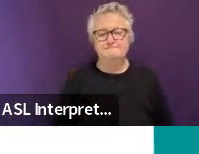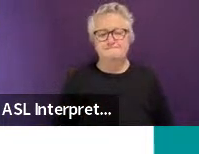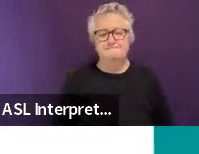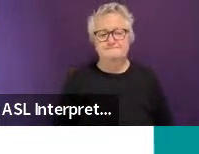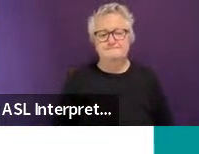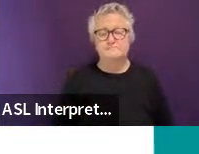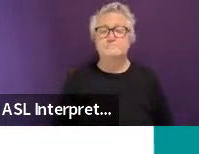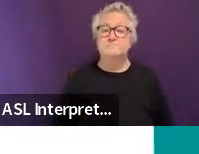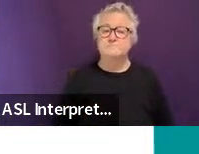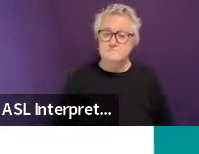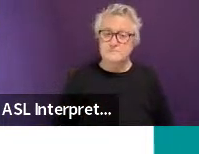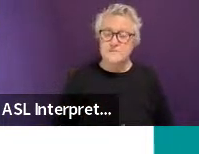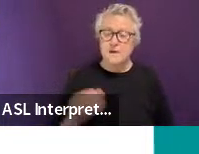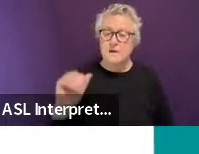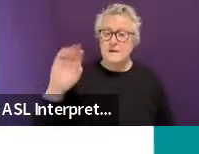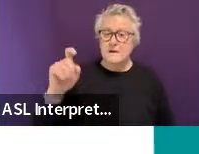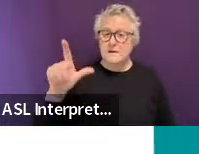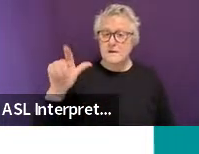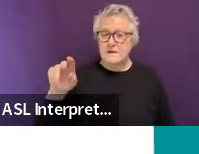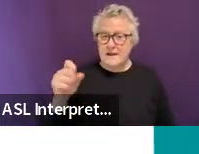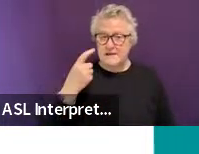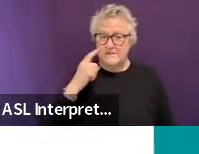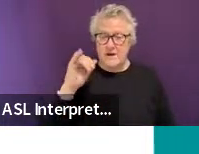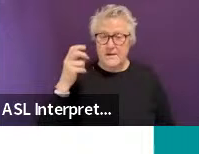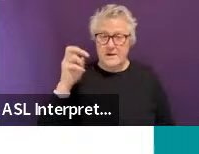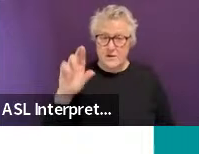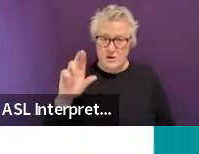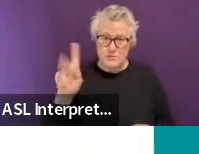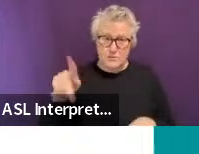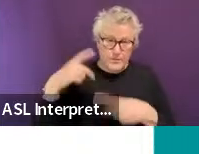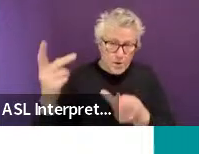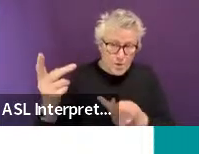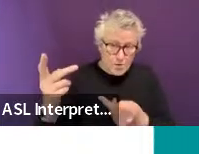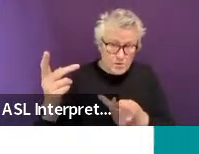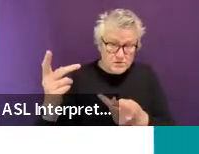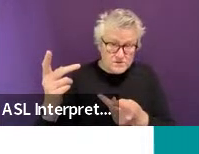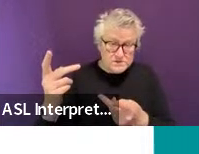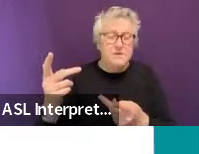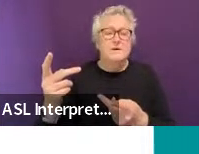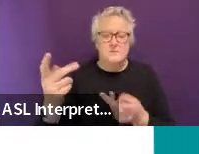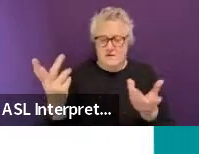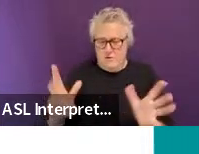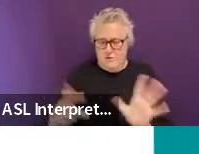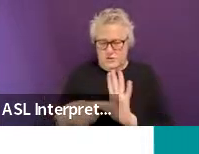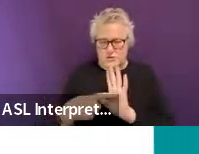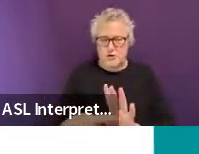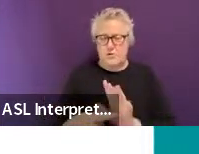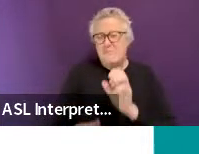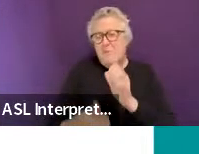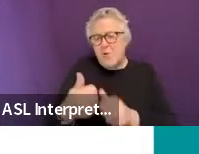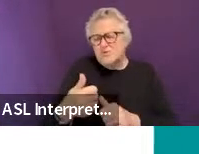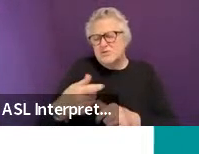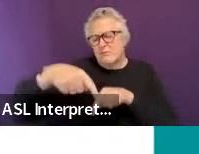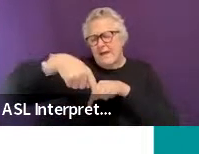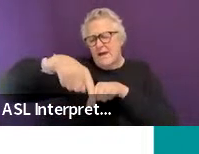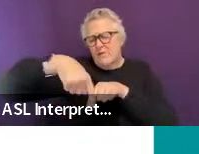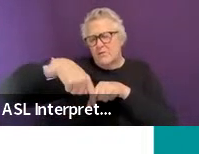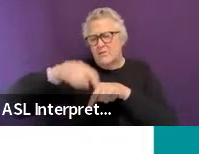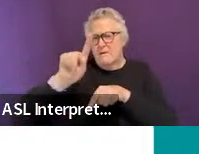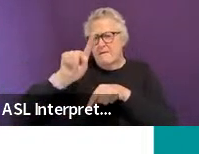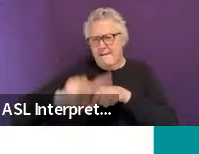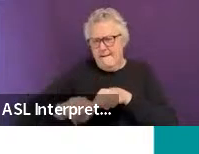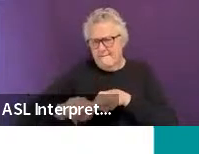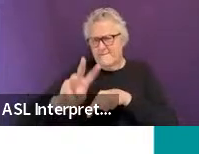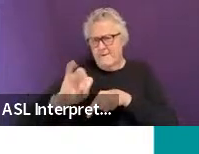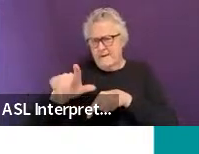So auxiliary lanes for the IBR are proposed to address those close interchange spacing. As we've kind of shown you, most of them are about half mile. We've got the short merges,